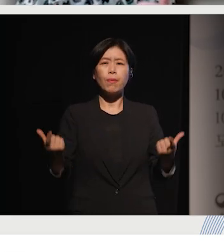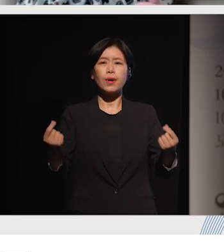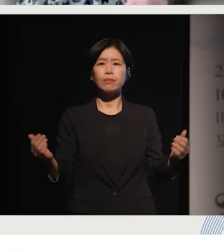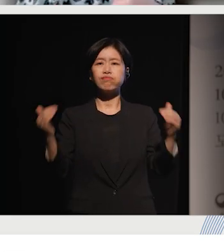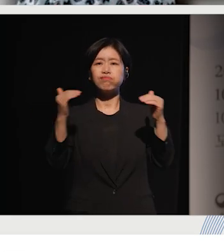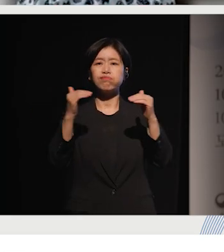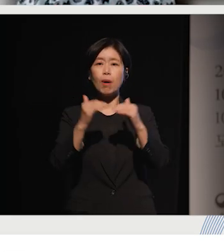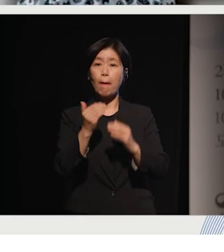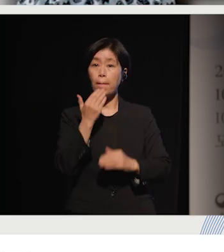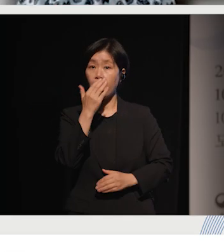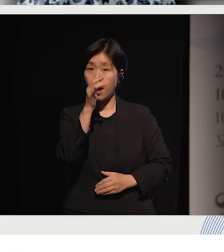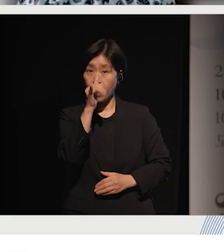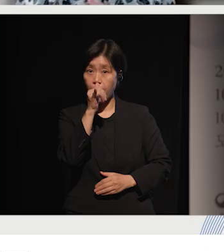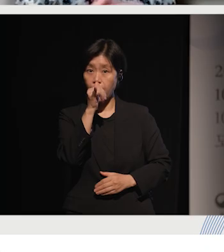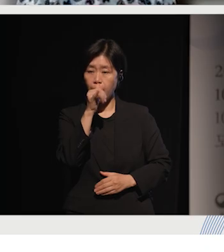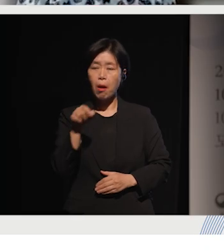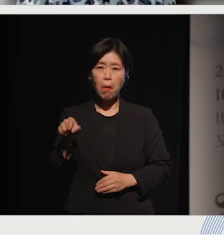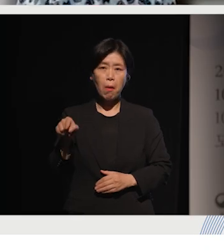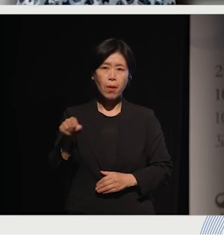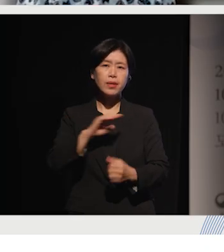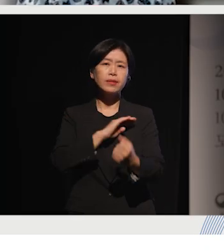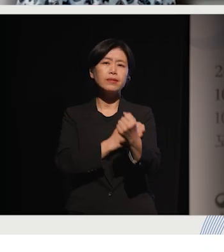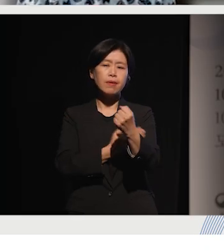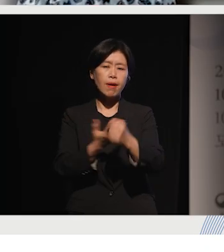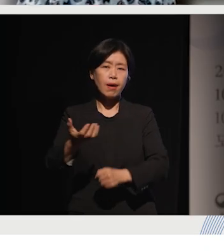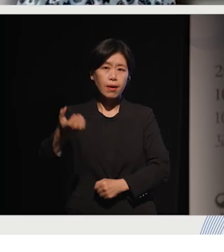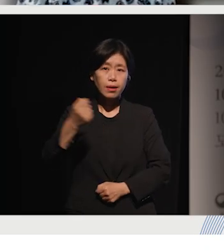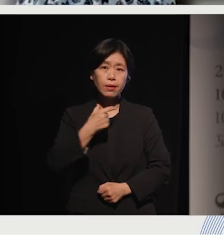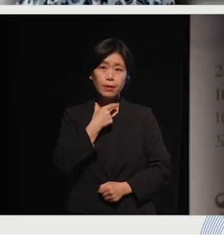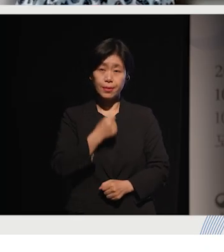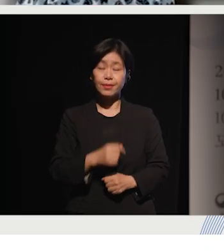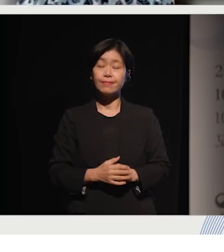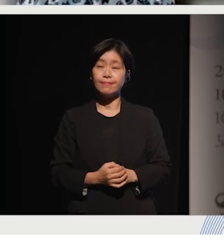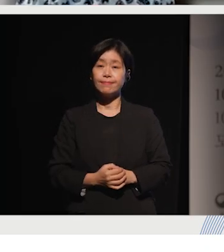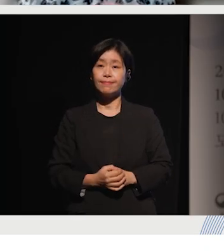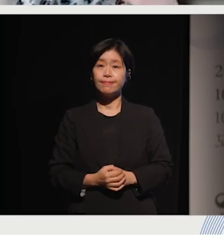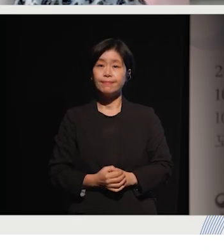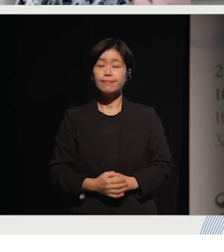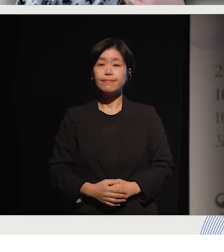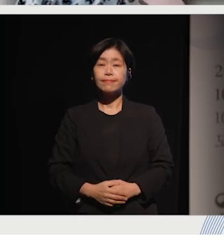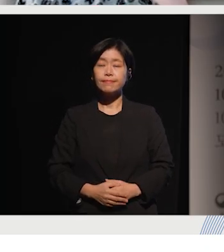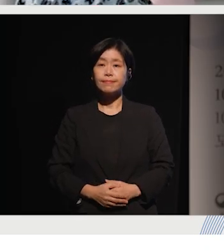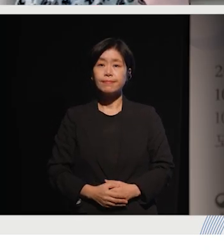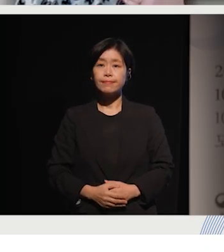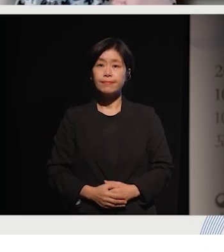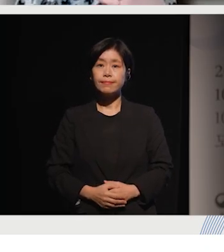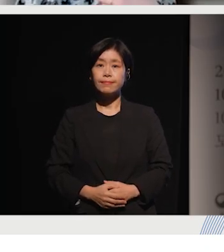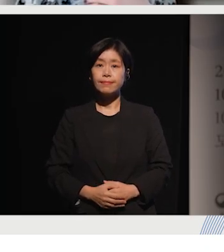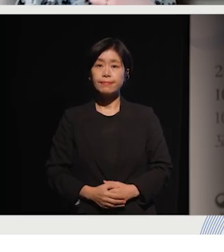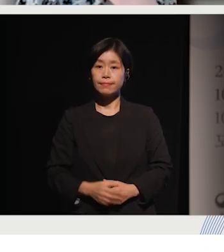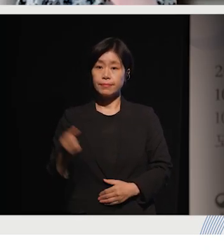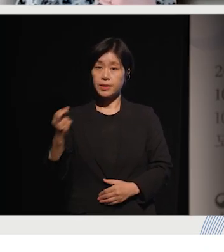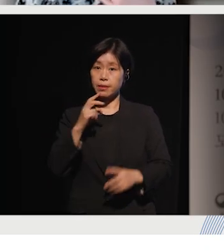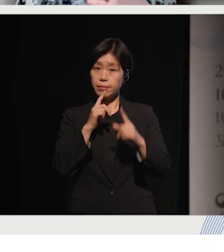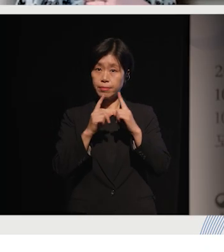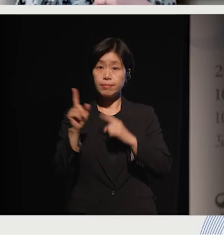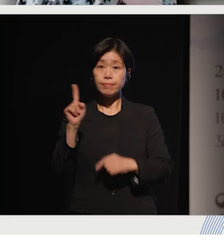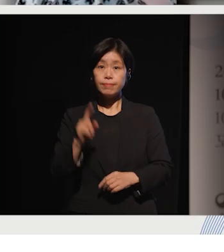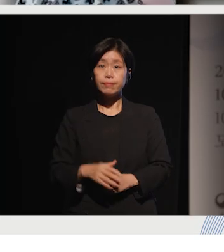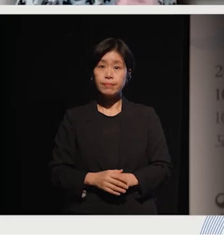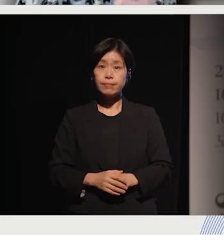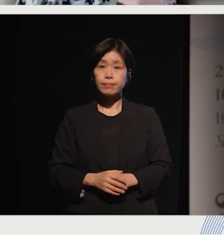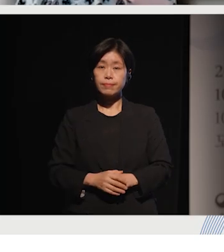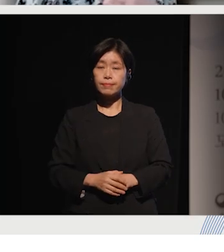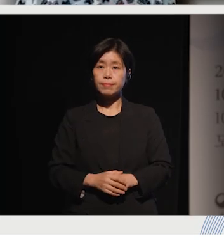have full participation and benefit of the opportunities we have. And again, that key word or words